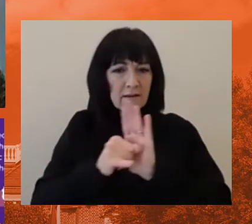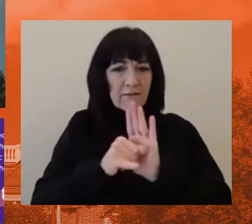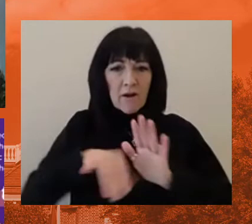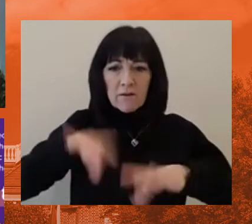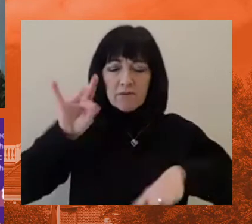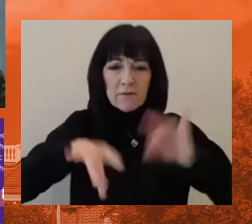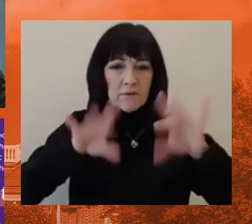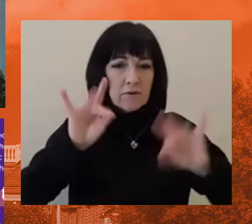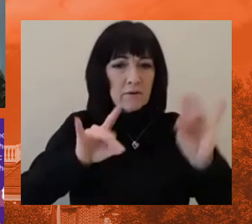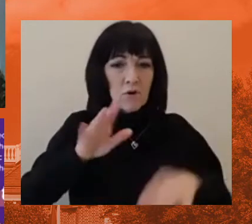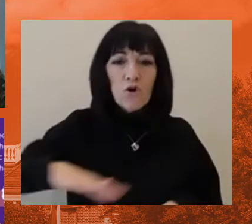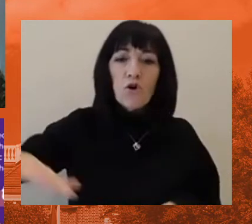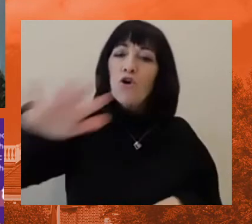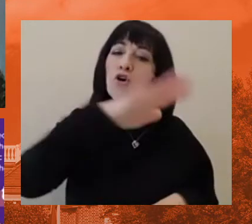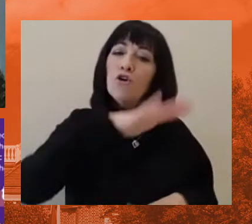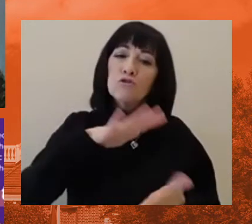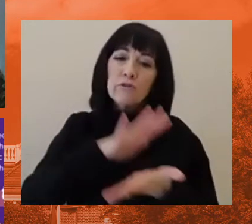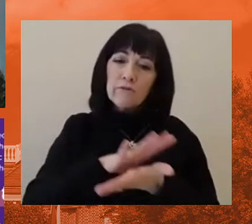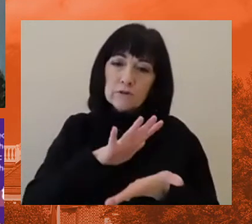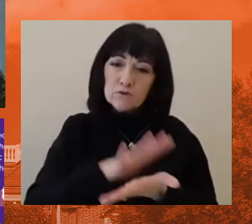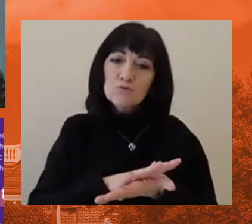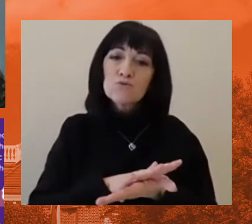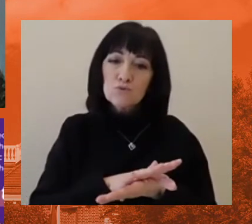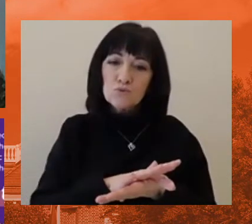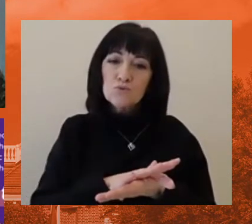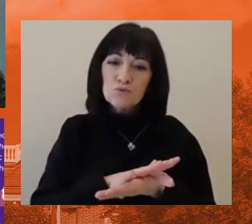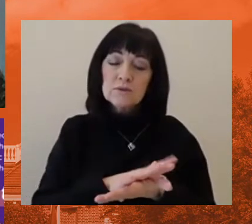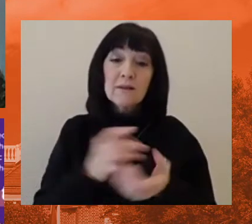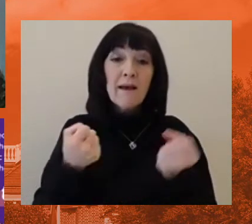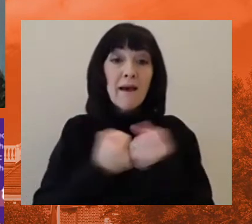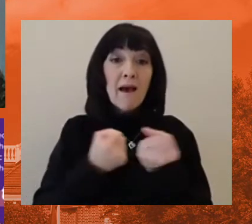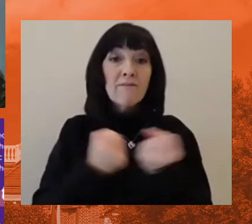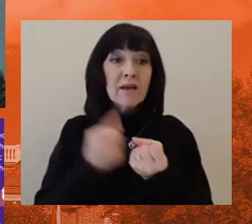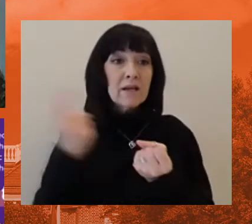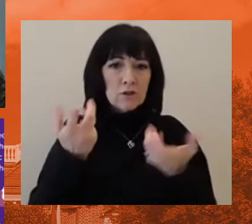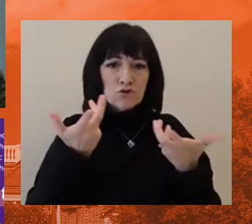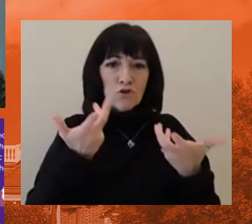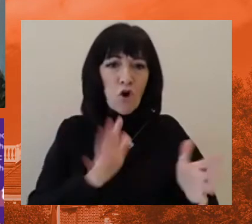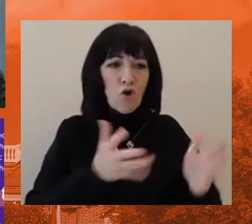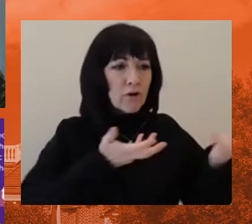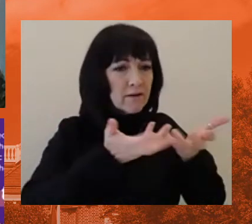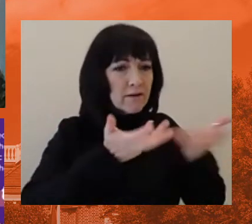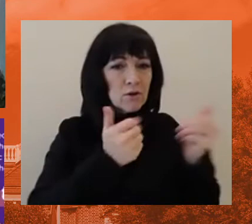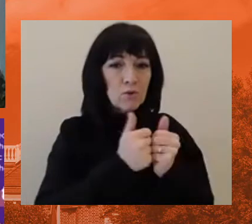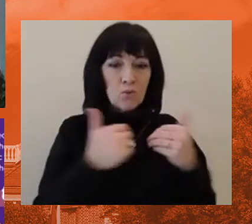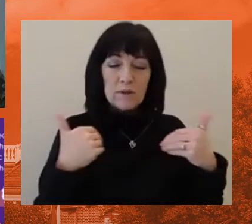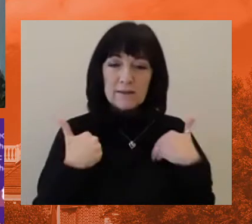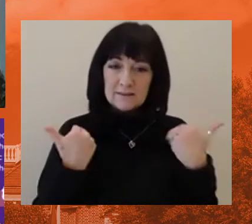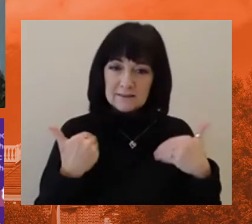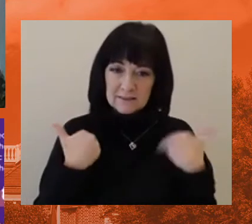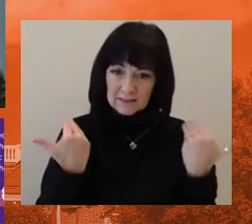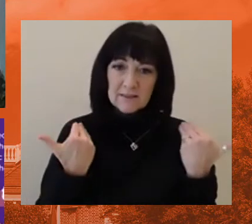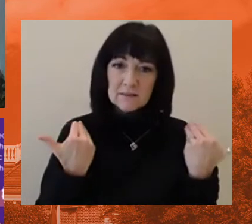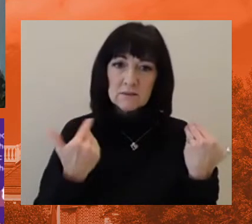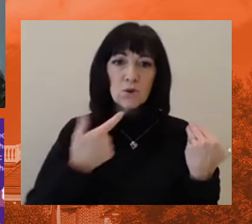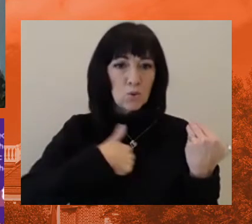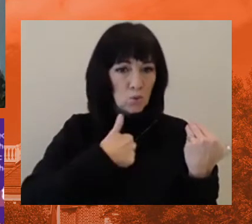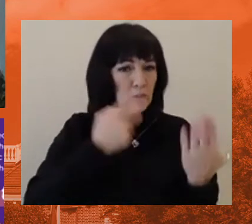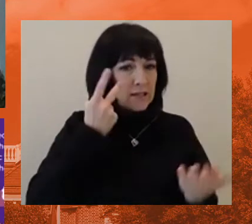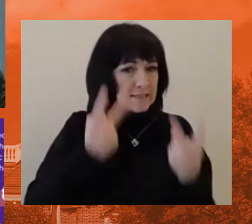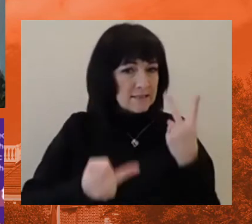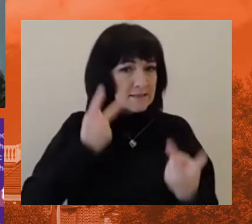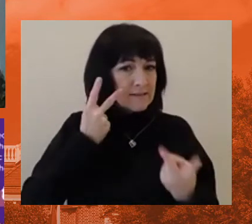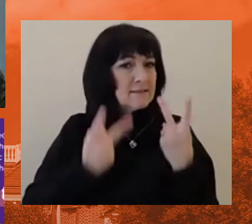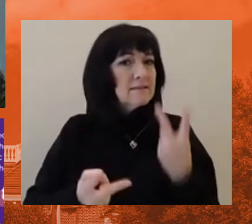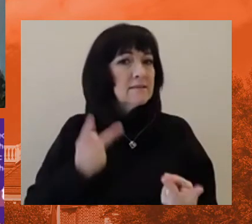are working with teens and having an impact. There is an ongoing and pressing need to